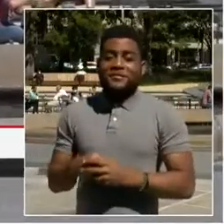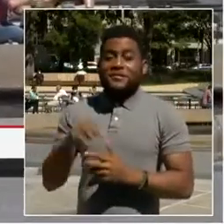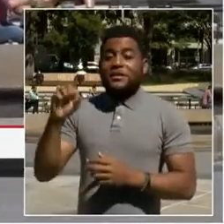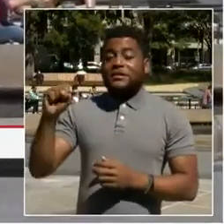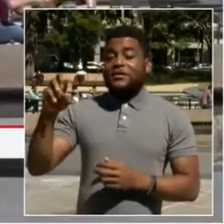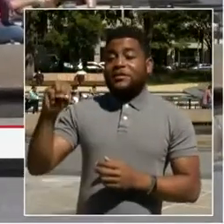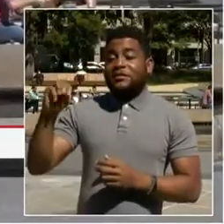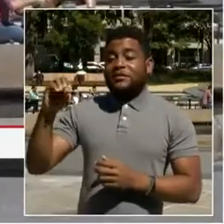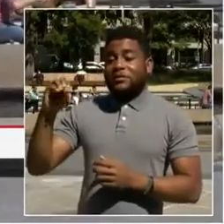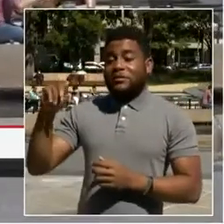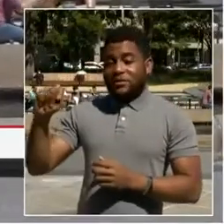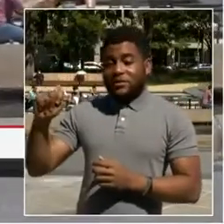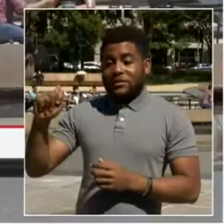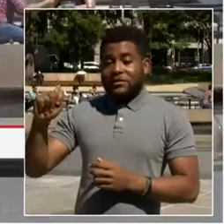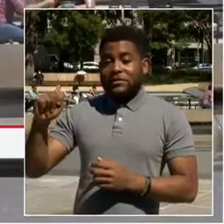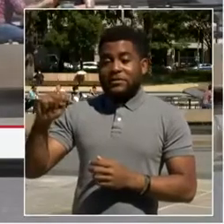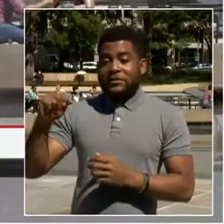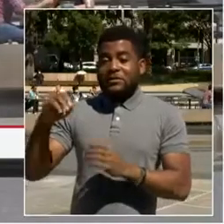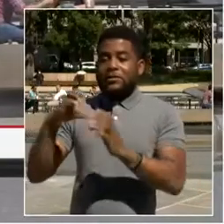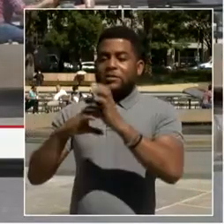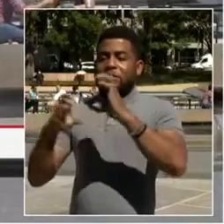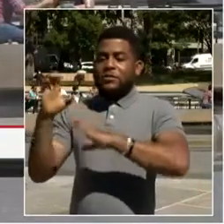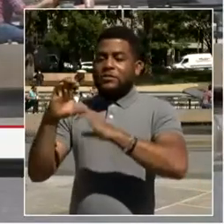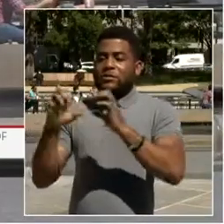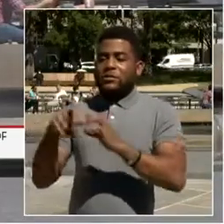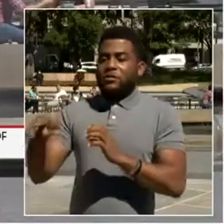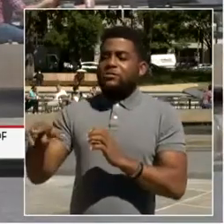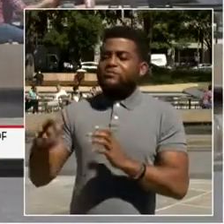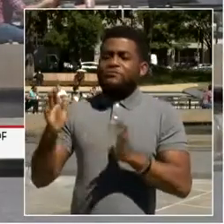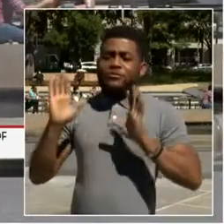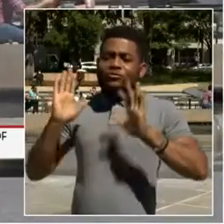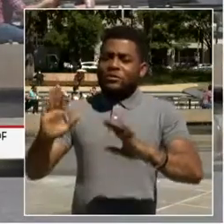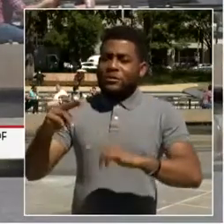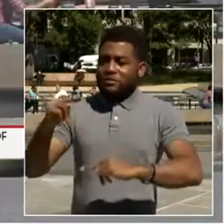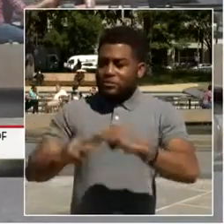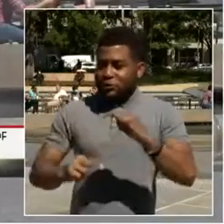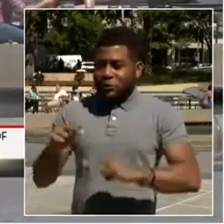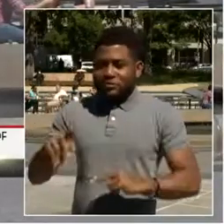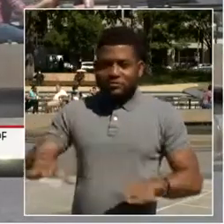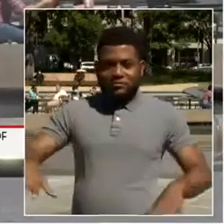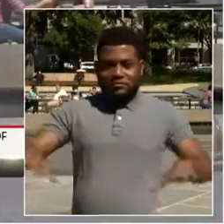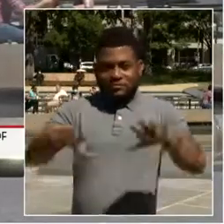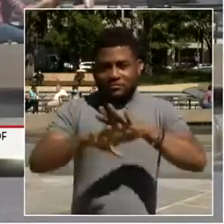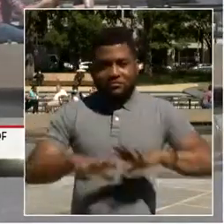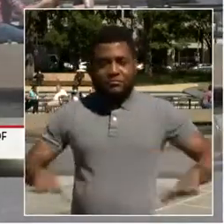to thank for this. And they did a fantastic job.